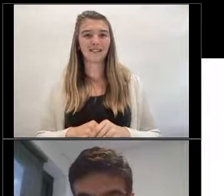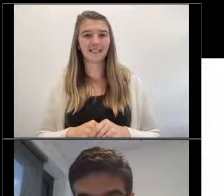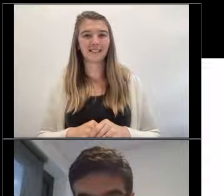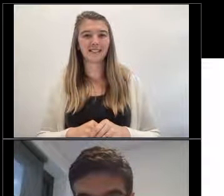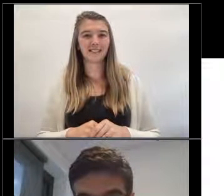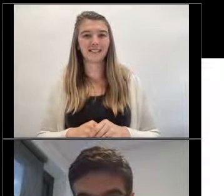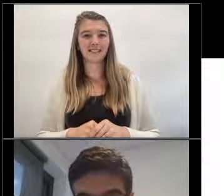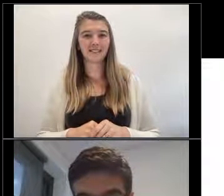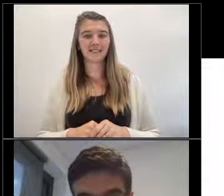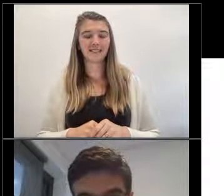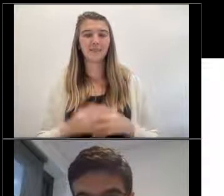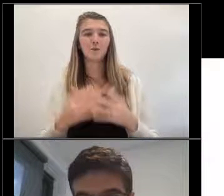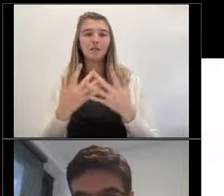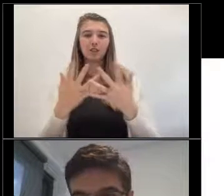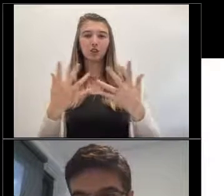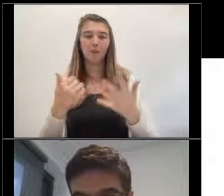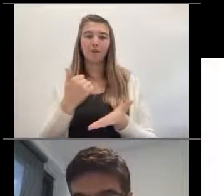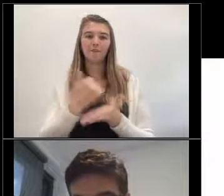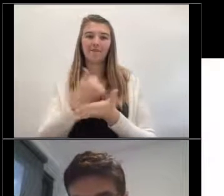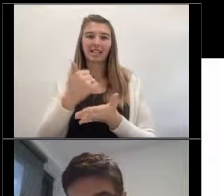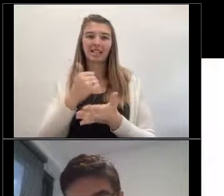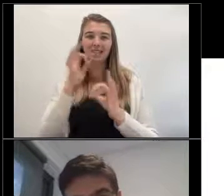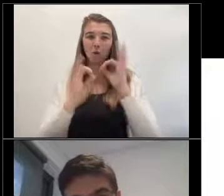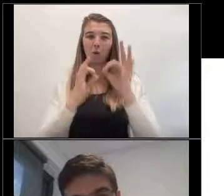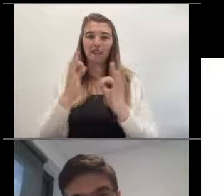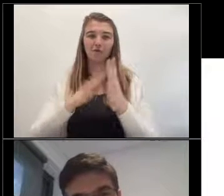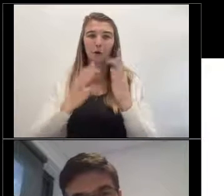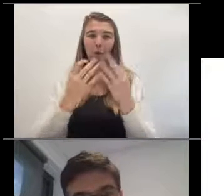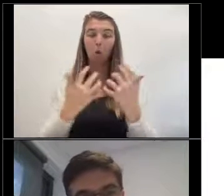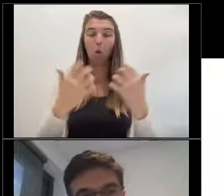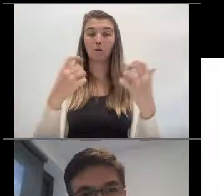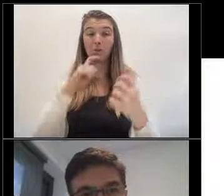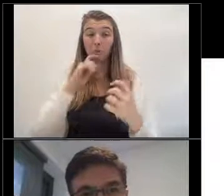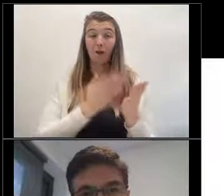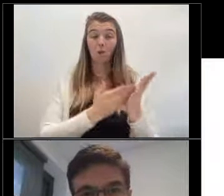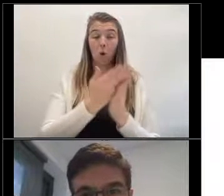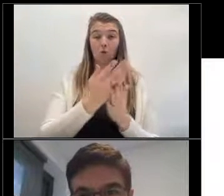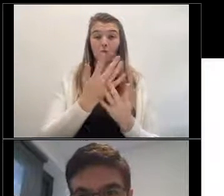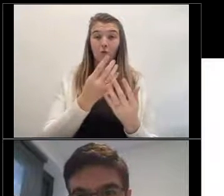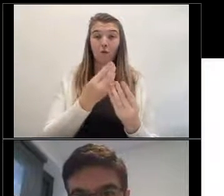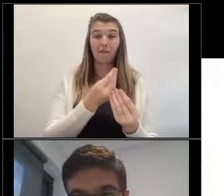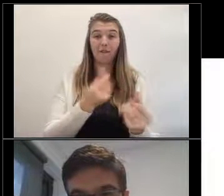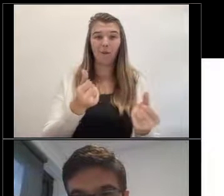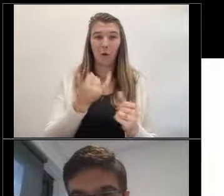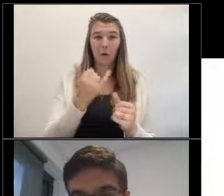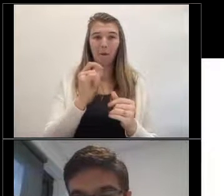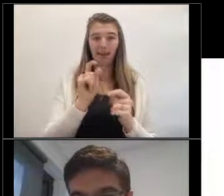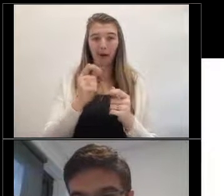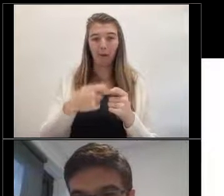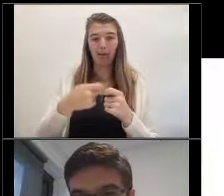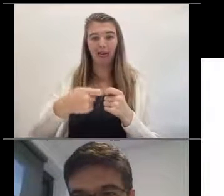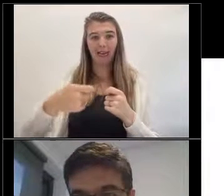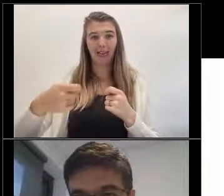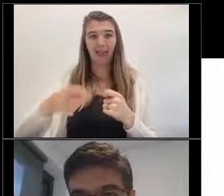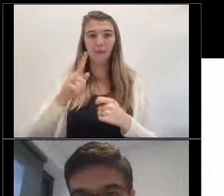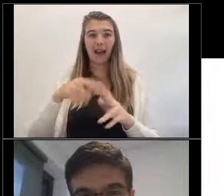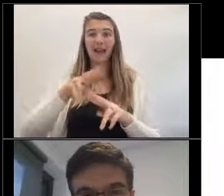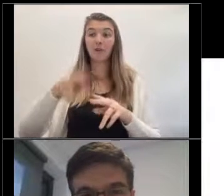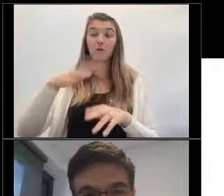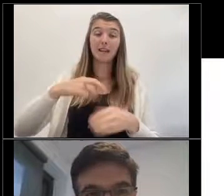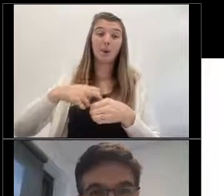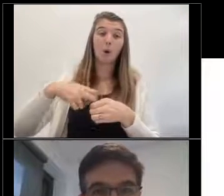But we've got so many great questions from the audience. I think we're just going to go through a couple of those, and we may run over slightly, but if anyone needs to leave, you can obviously